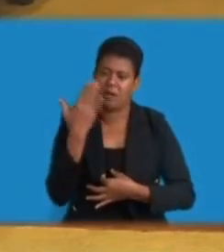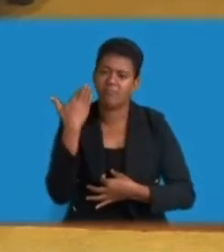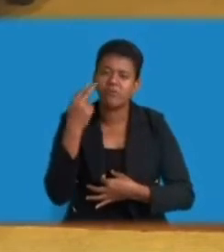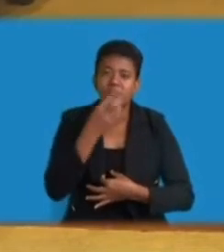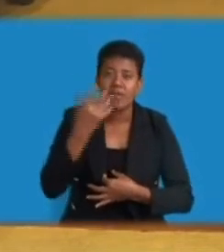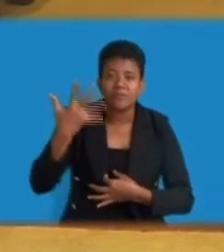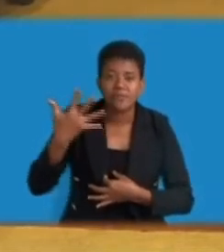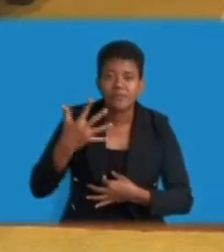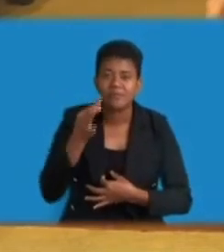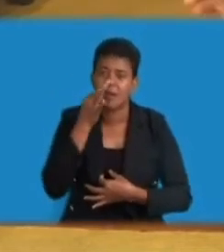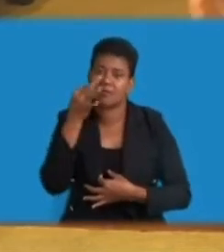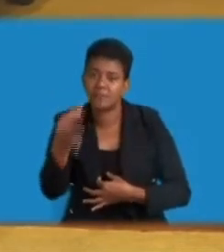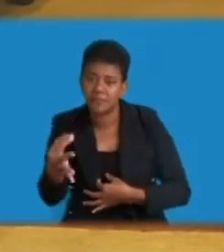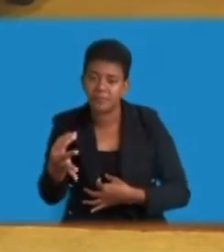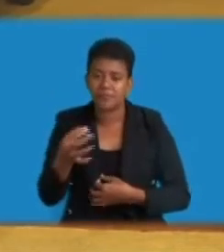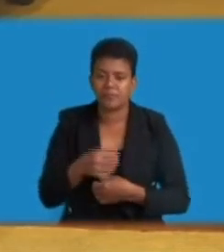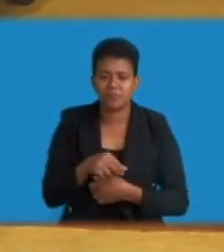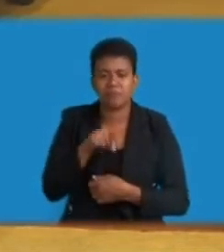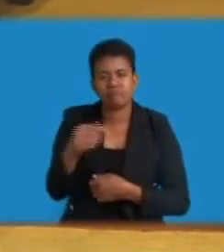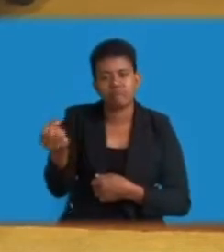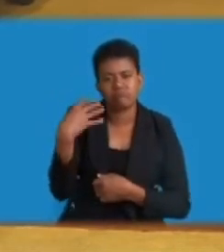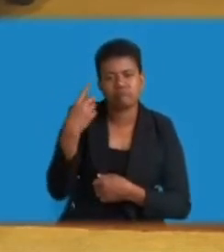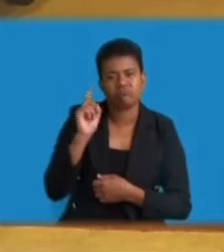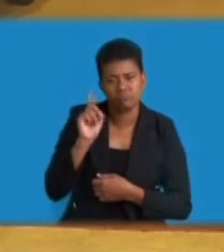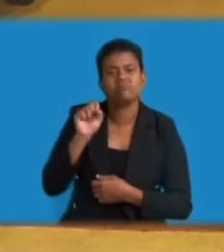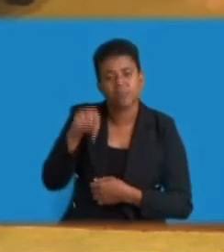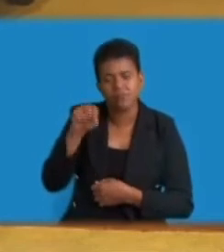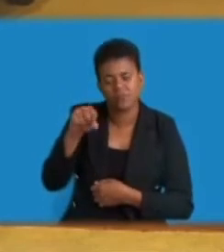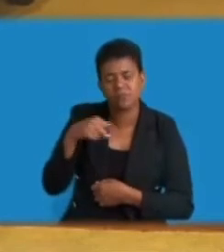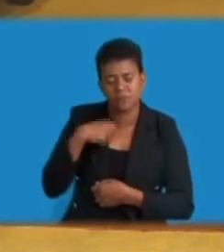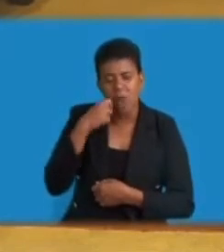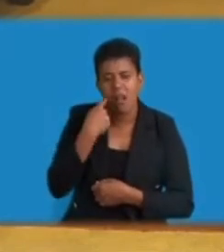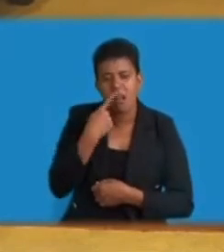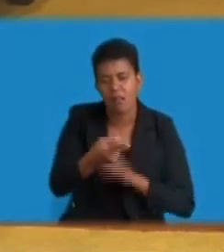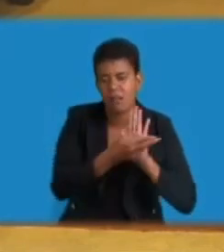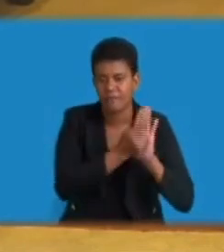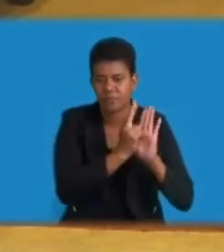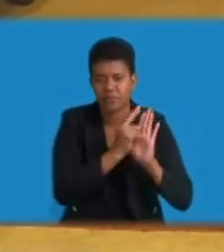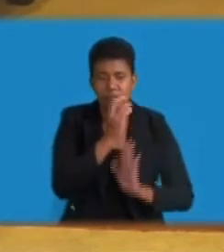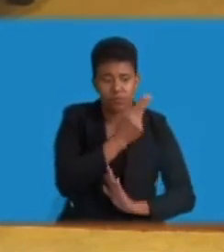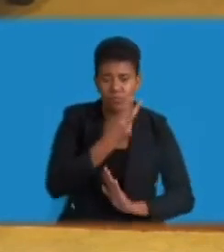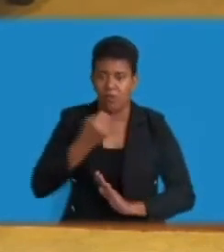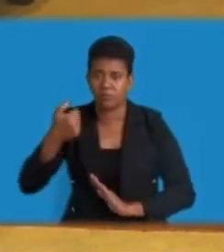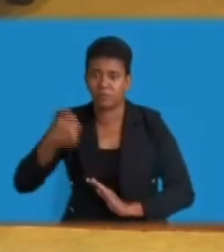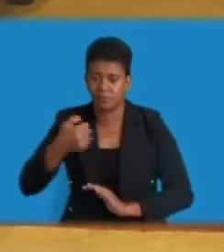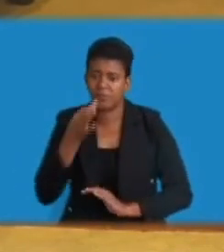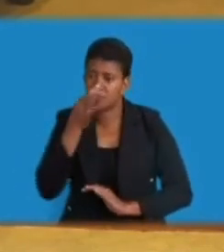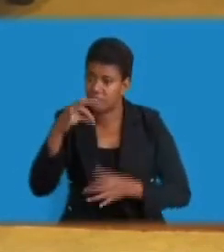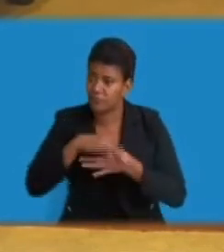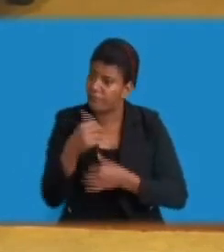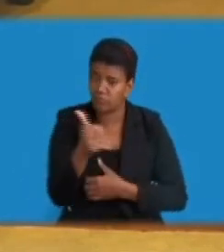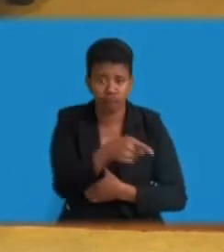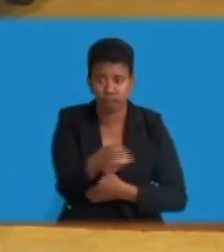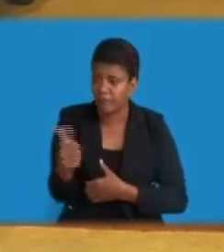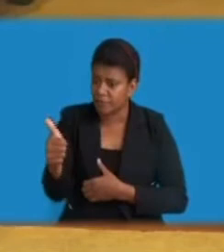2015, he said there is a review. Then we asked him in 2016, he said the review is